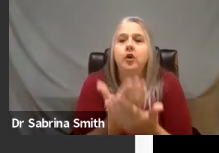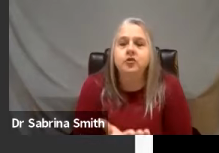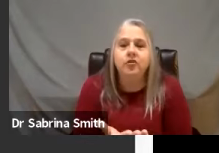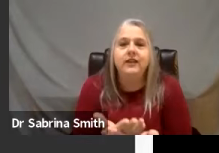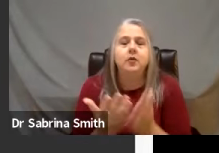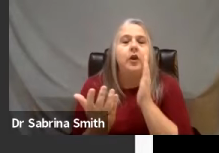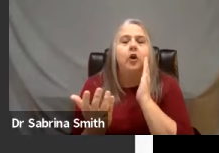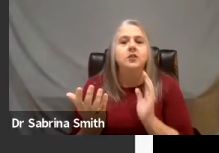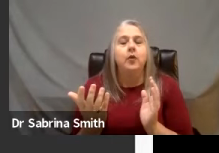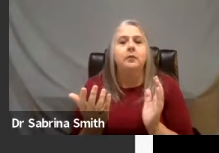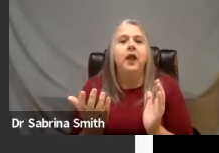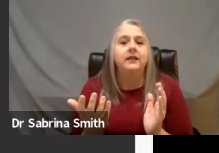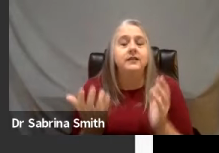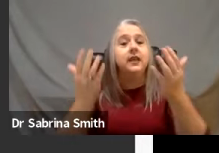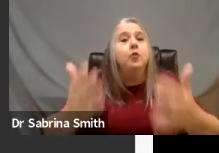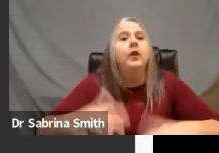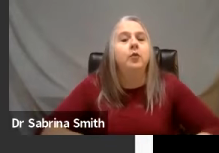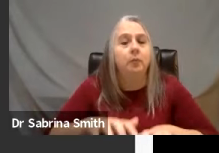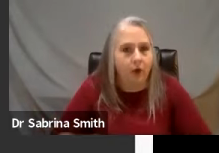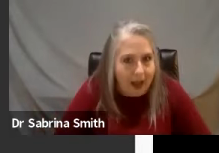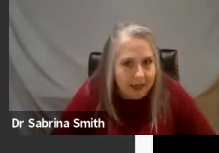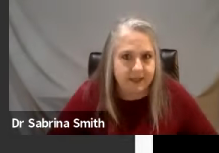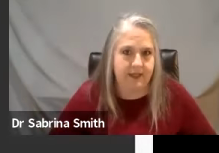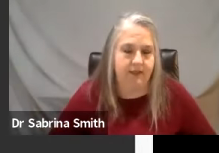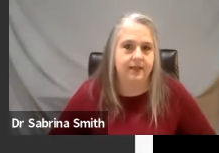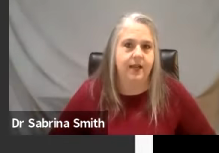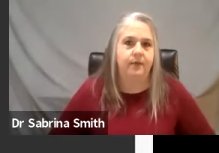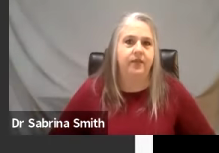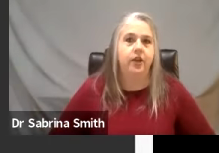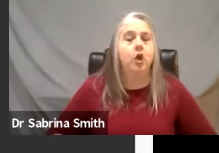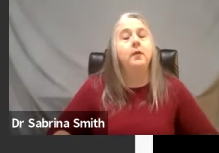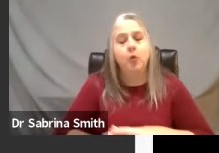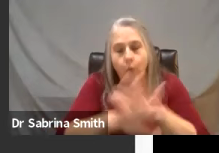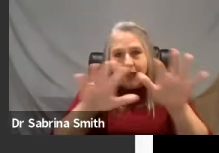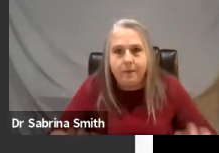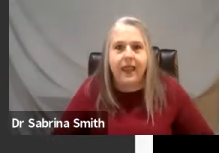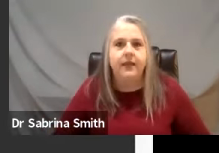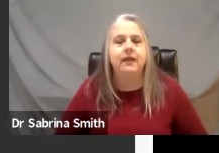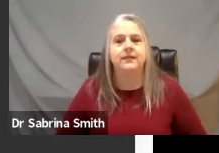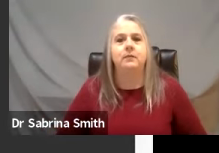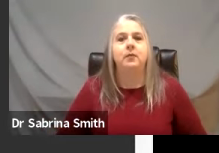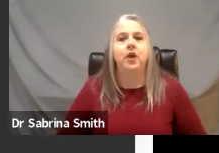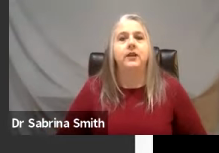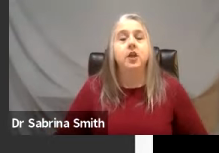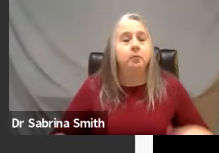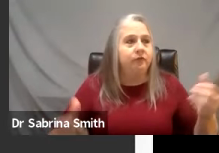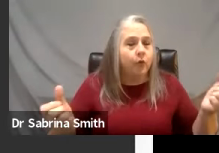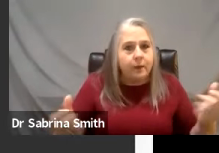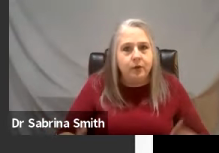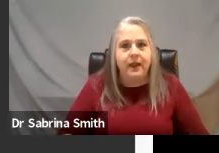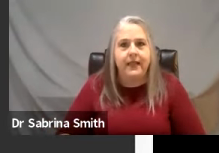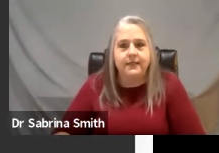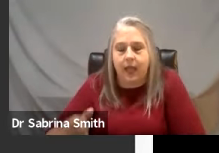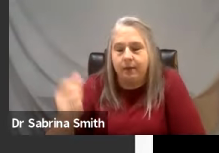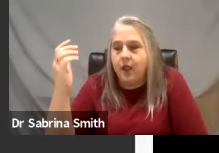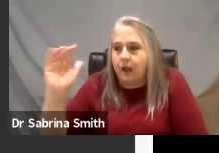So those are things that we also want to practice when we're practicing this type of thing at home. When I'm analyzing my product, before I